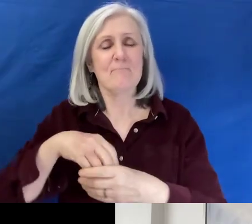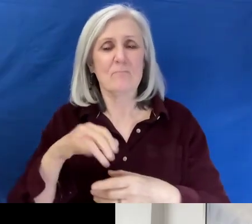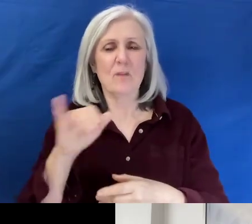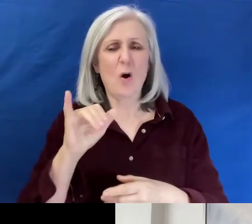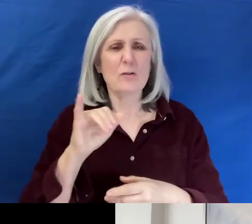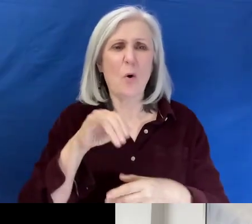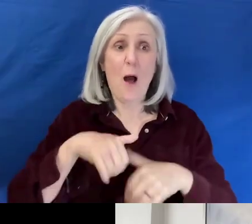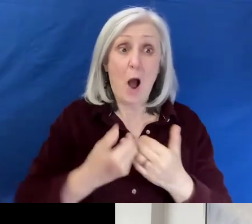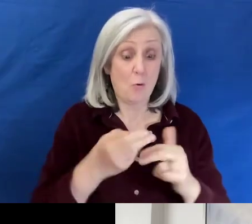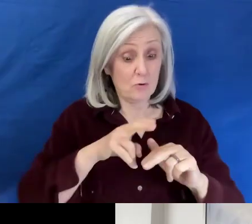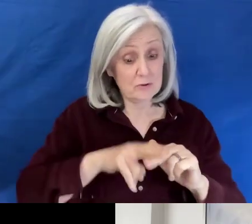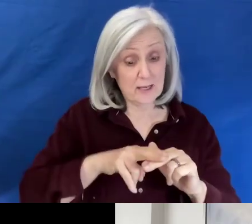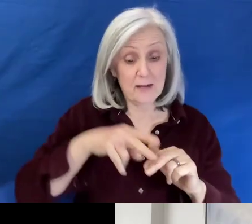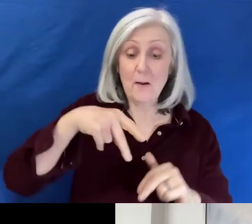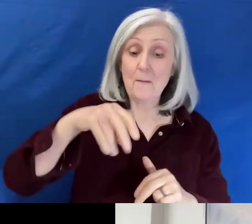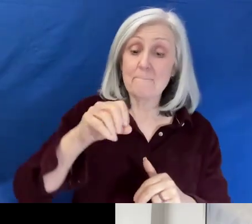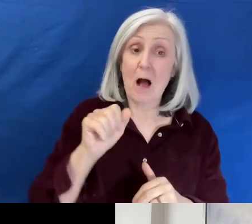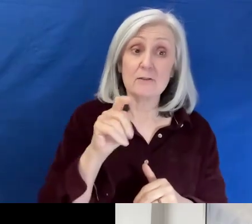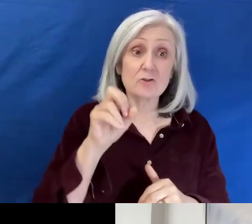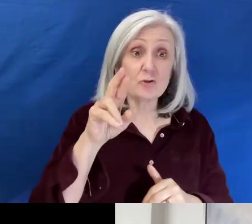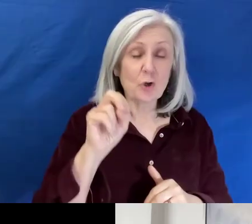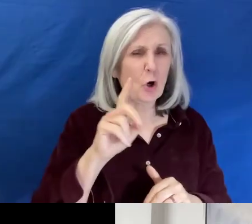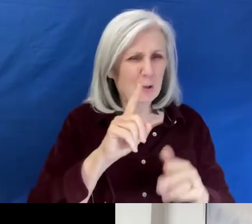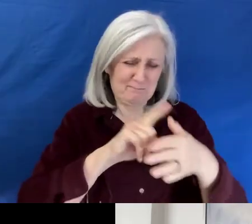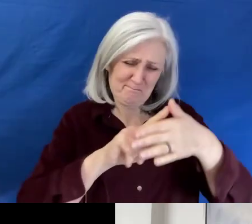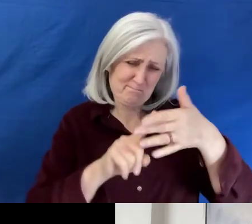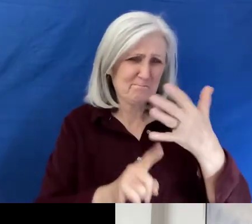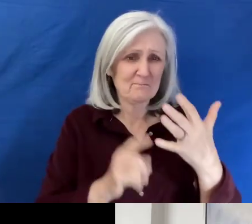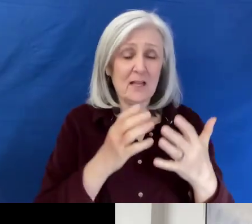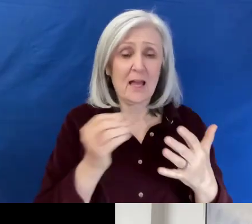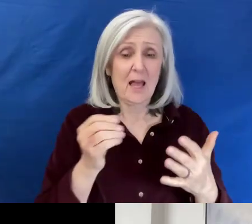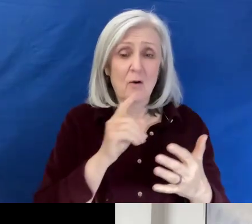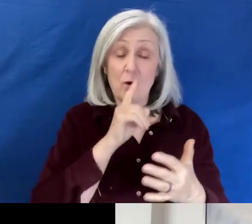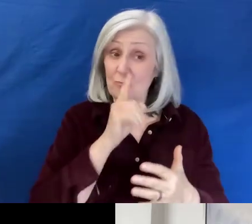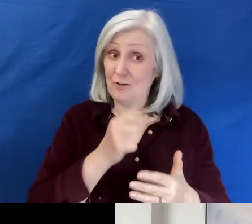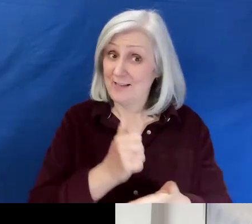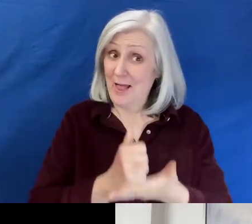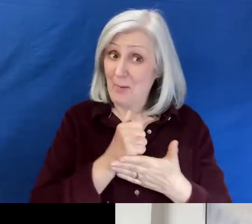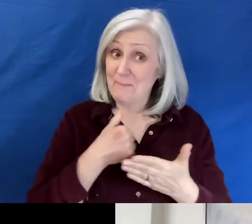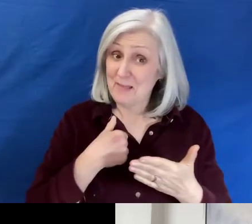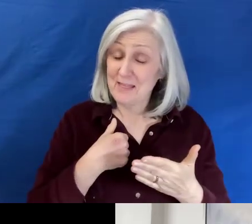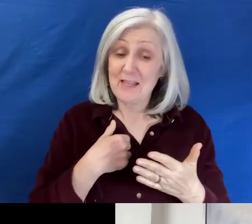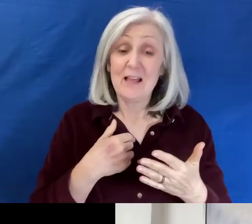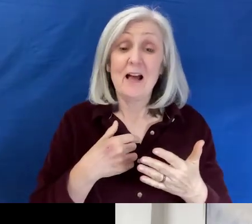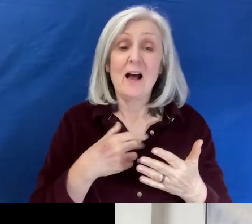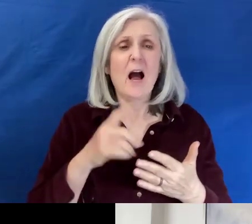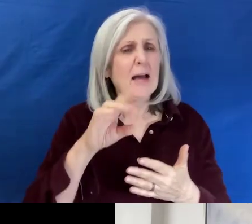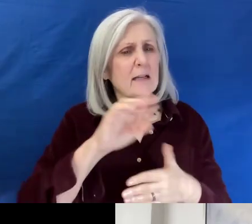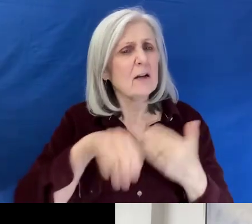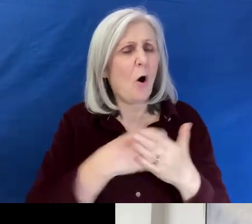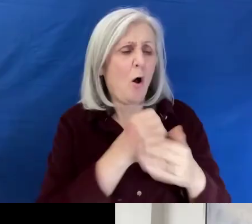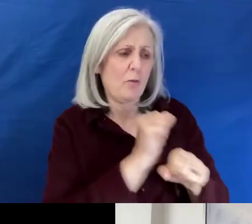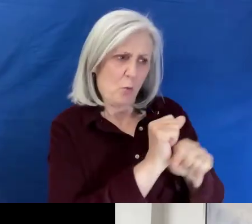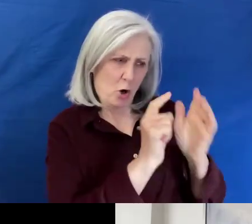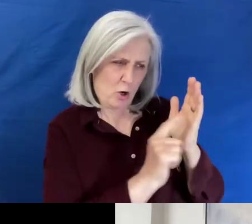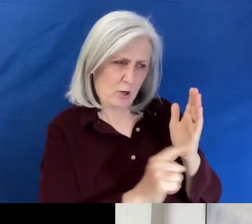and sitting and all of those things. And what really helped me was, I did all the work, but then